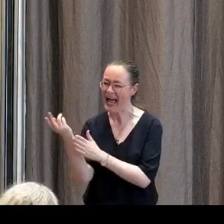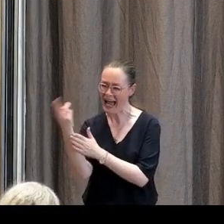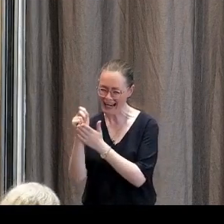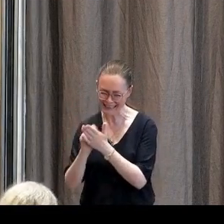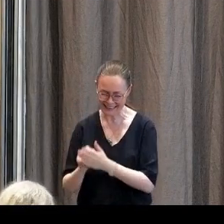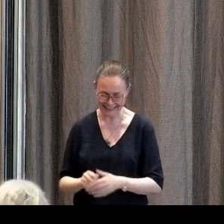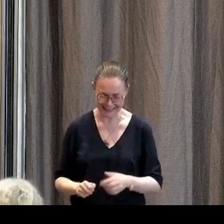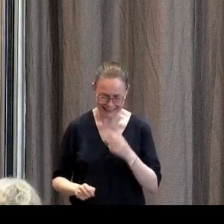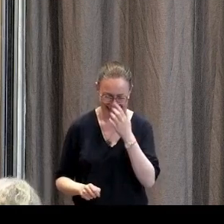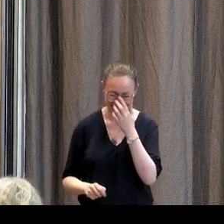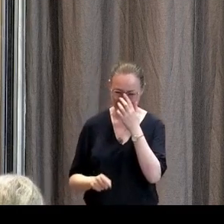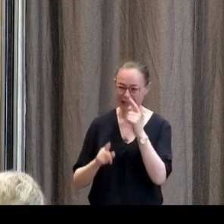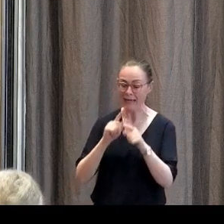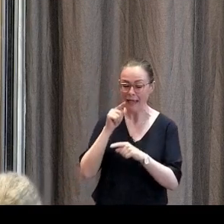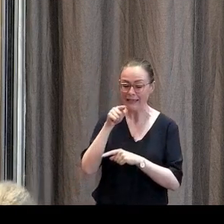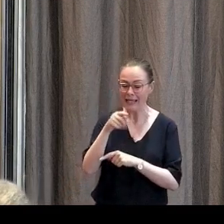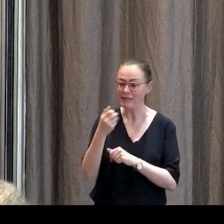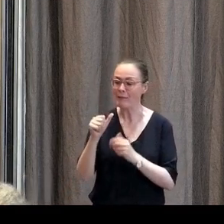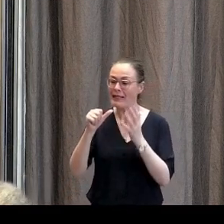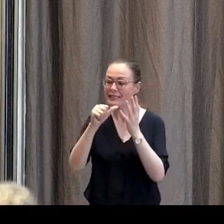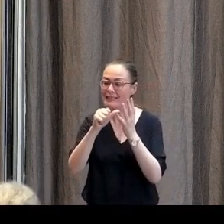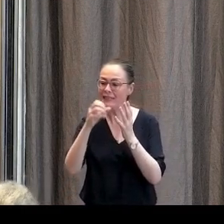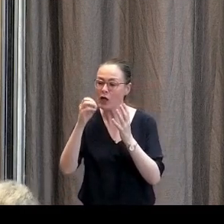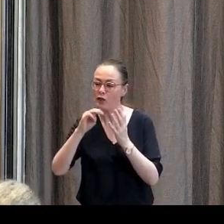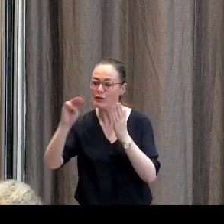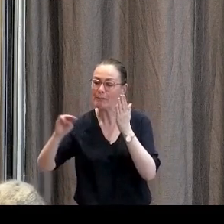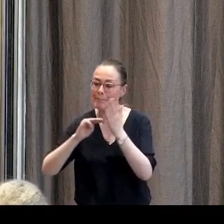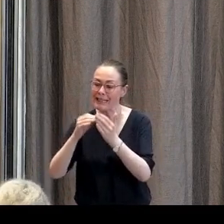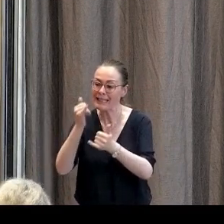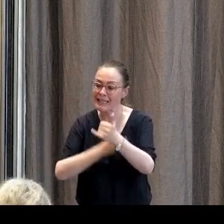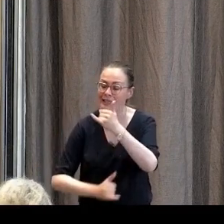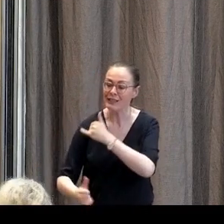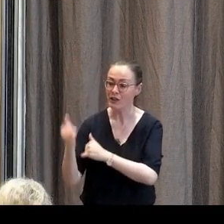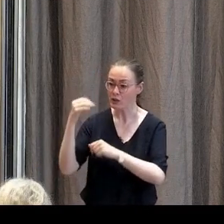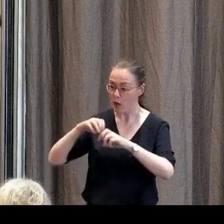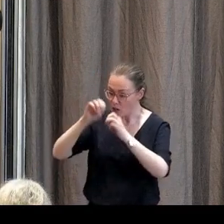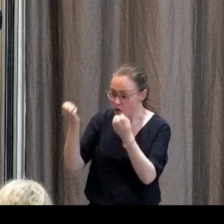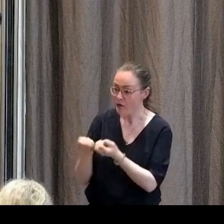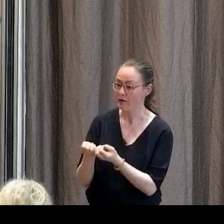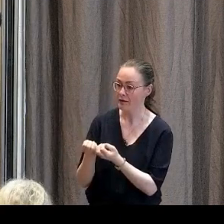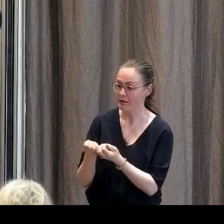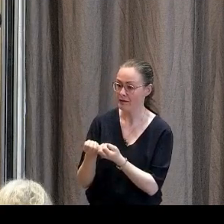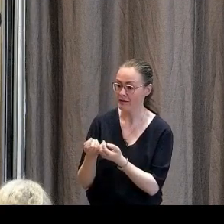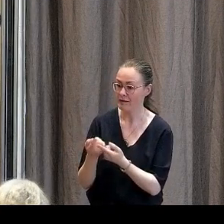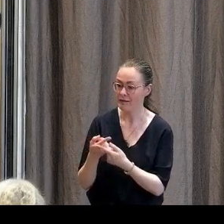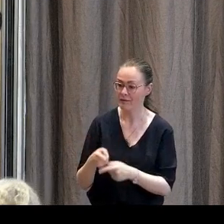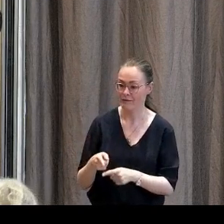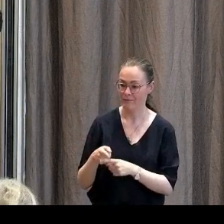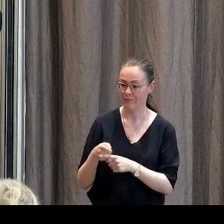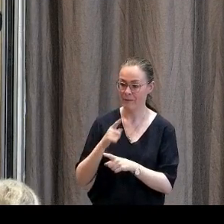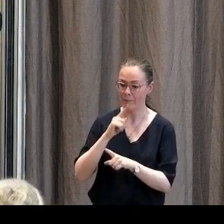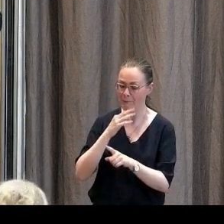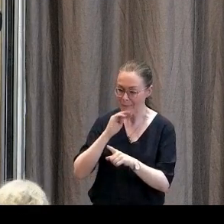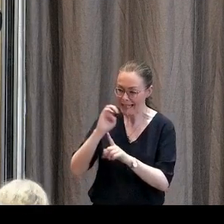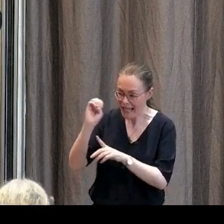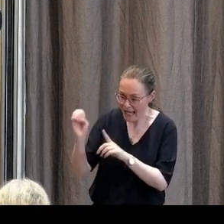All right, in the interest of time, that's 600 million years ago. So that's the Earth 600 million years ago. Very, very early on in